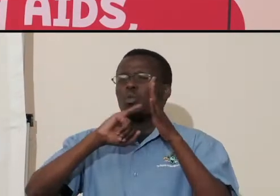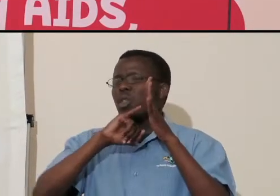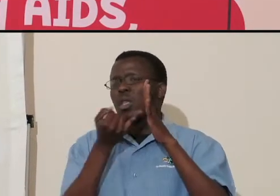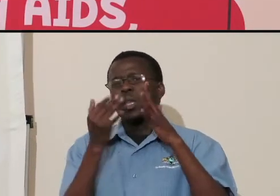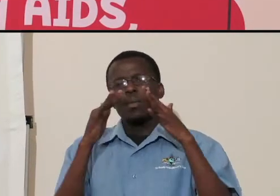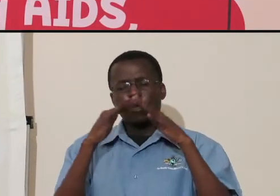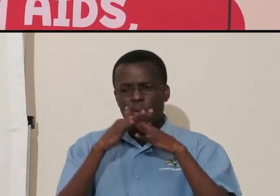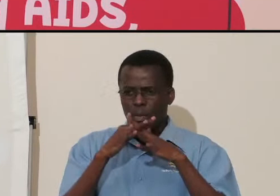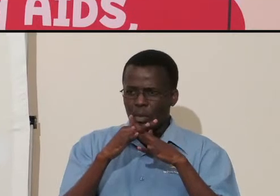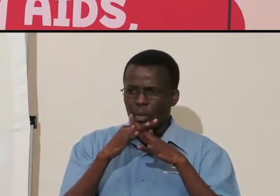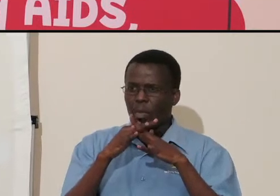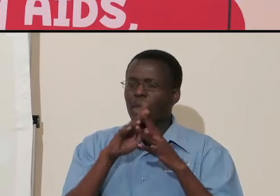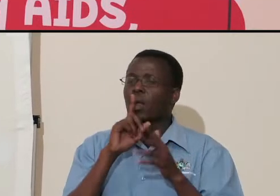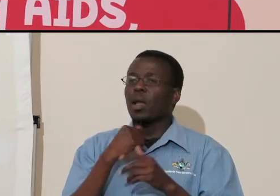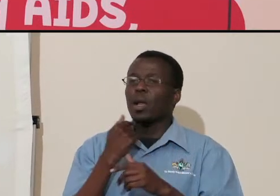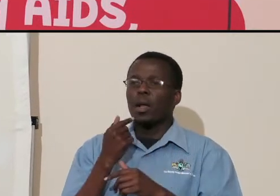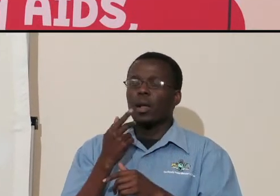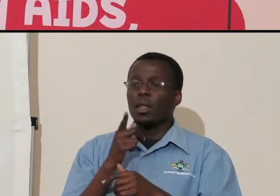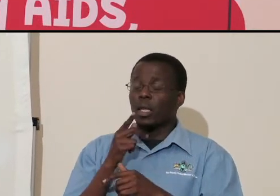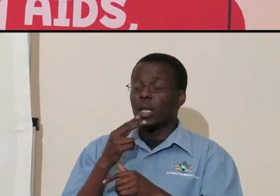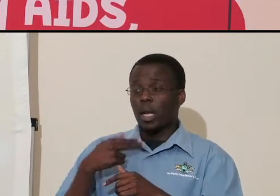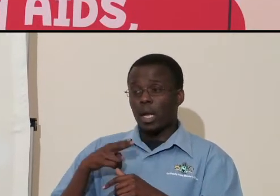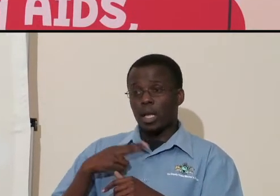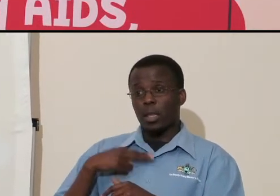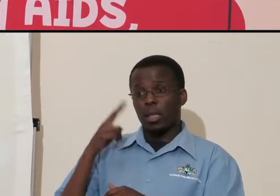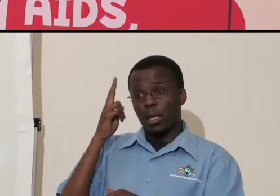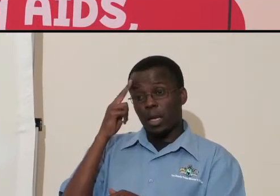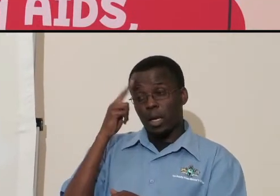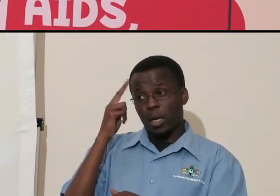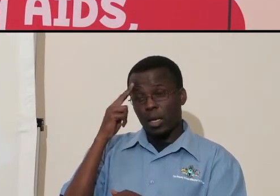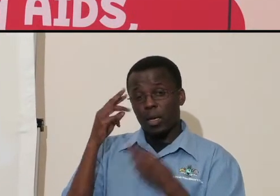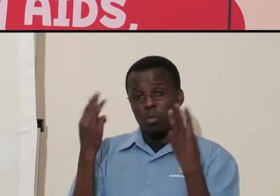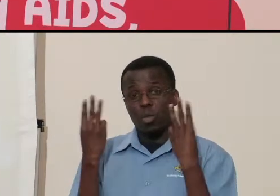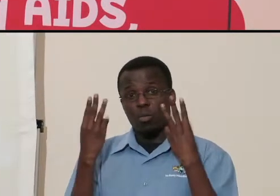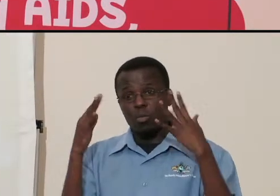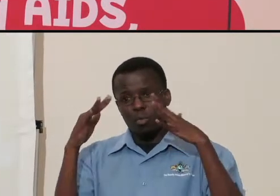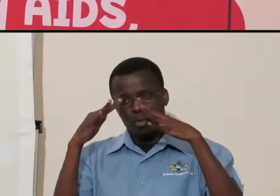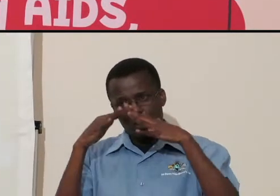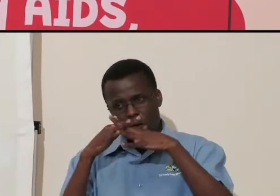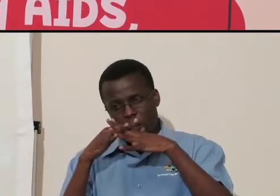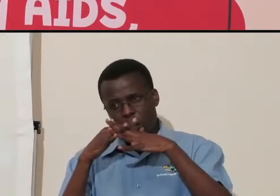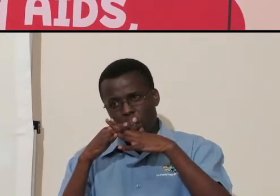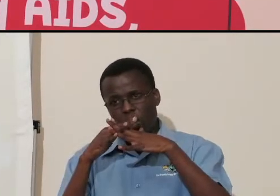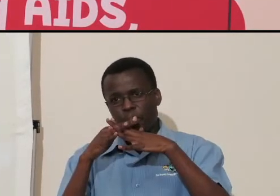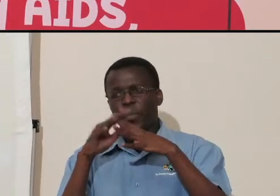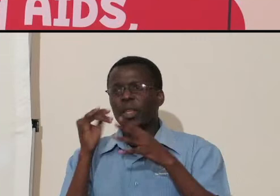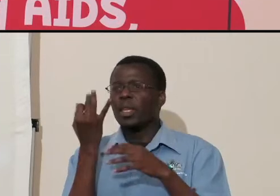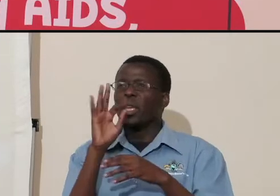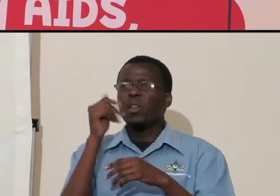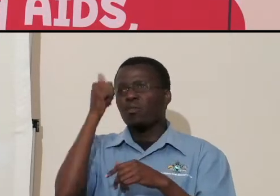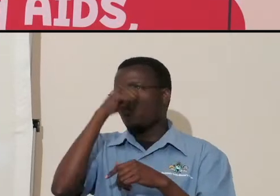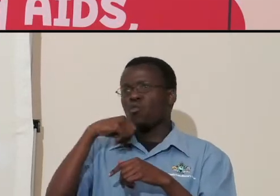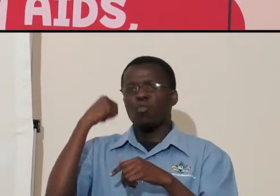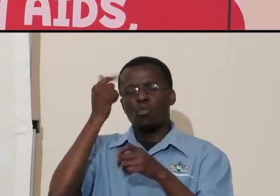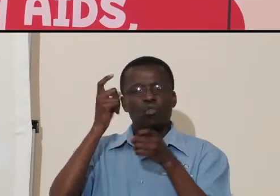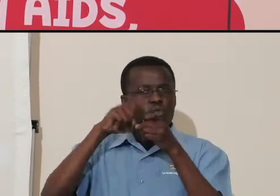full well that, Lord, we can gather together, but if you are not there, nothing will